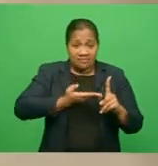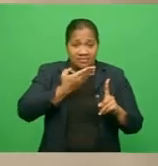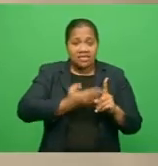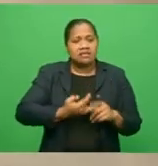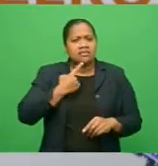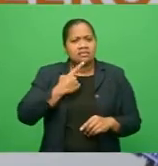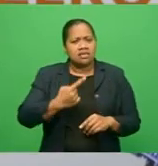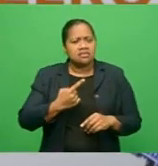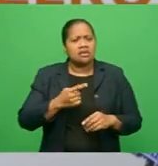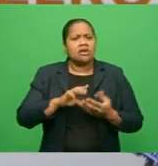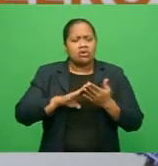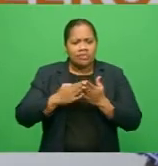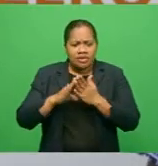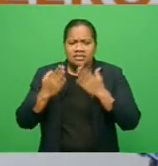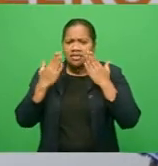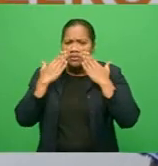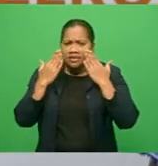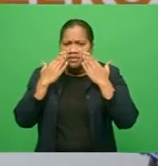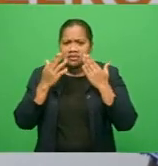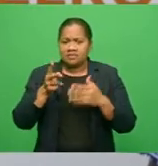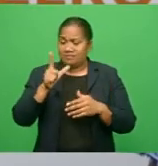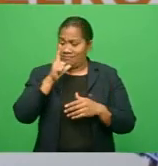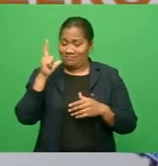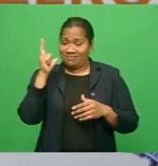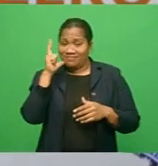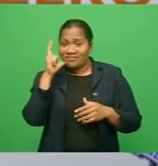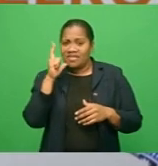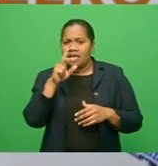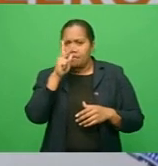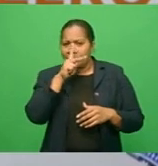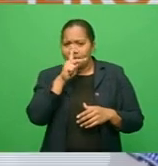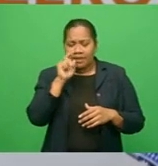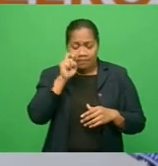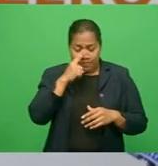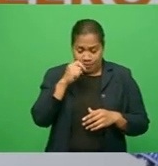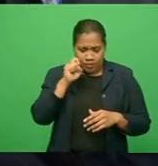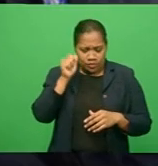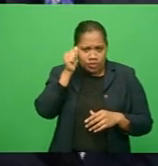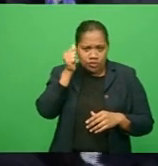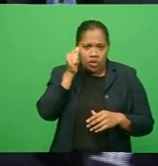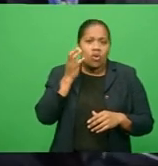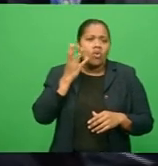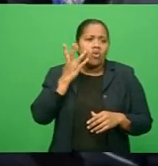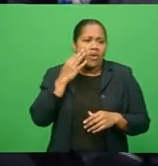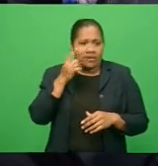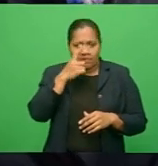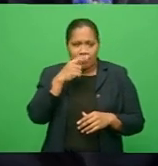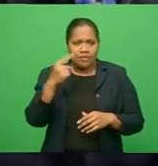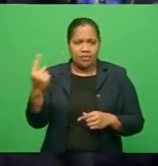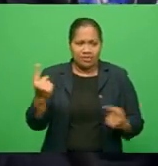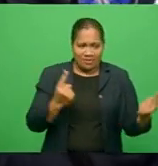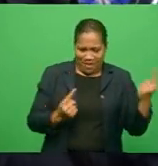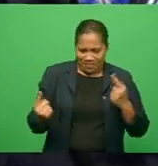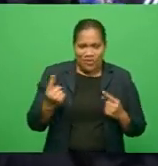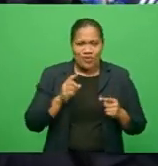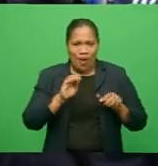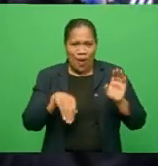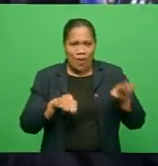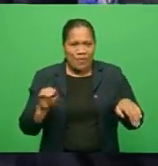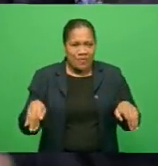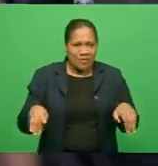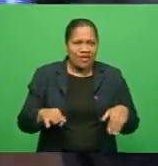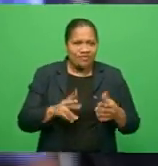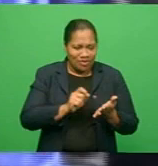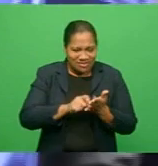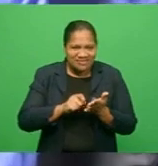says community awareness began yesterday, so the public will be aware of when the enumerators pay a visit. Naingama has assured